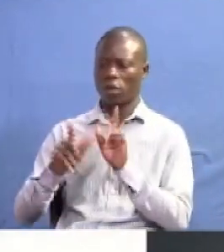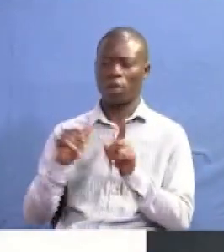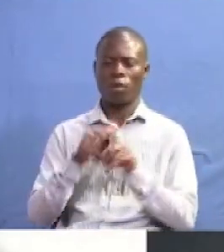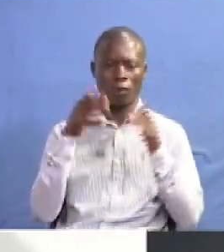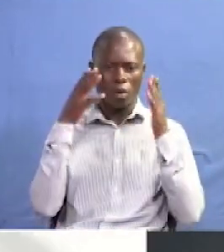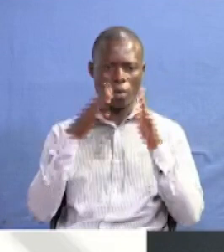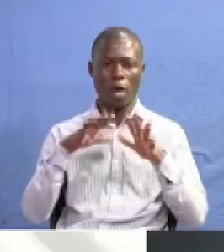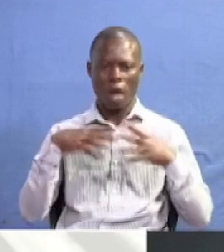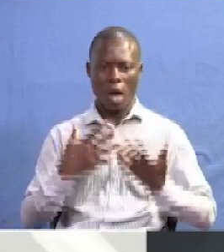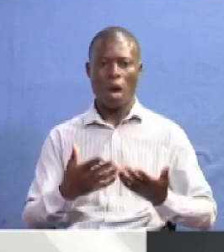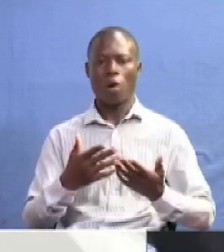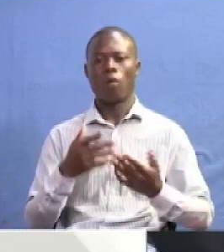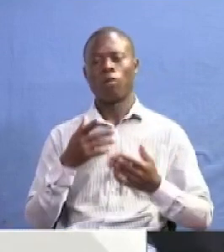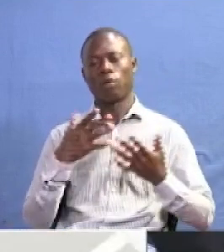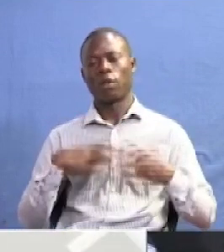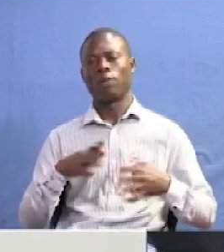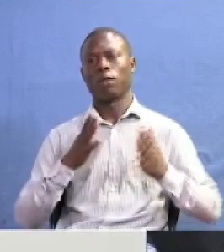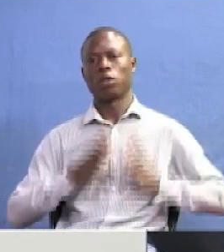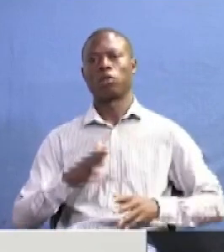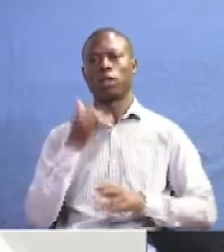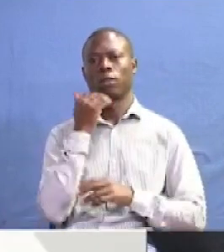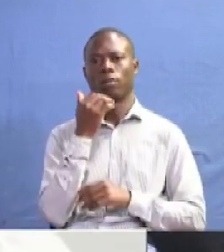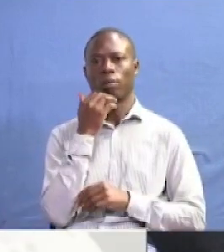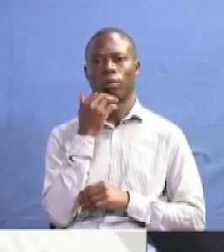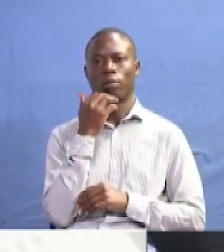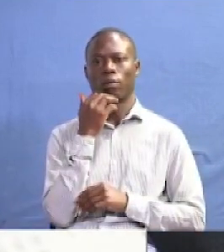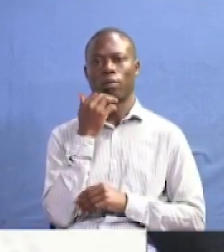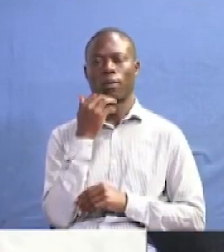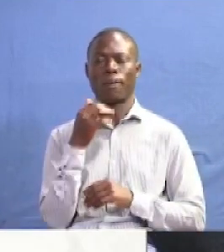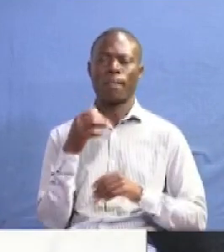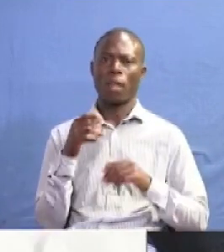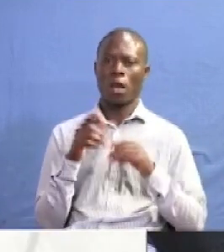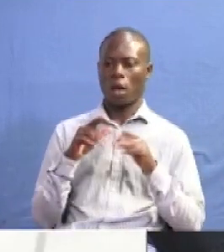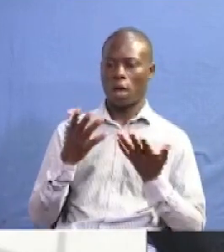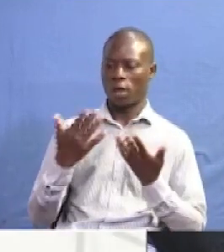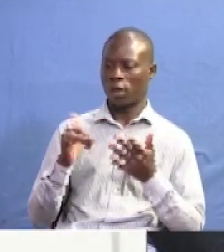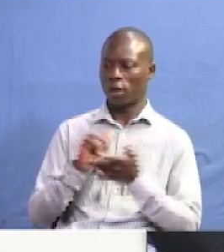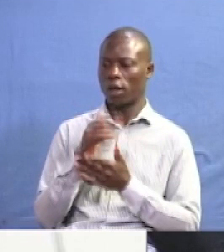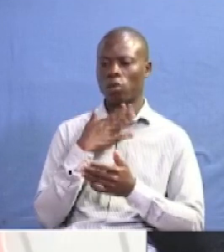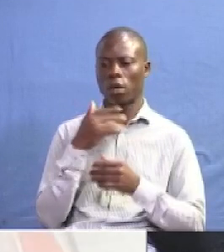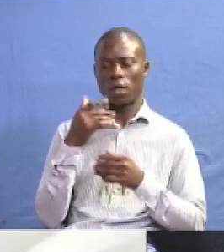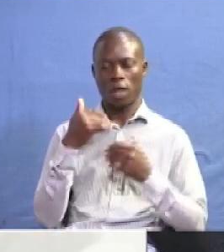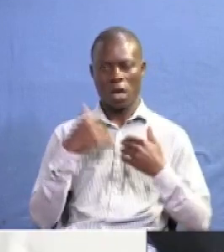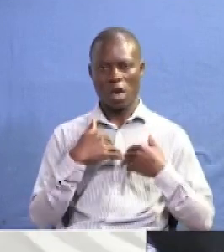on the well-being of the patients. One of the projects that we have, but we want to,